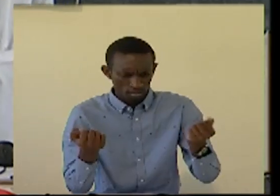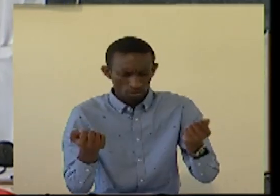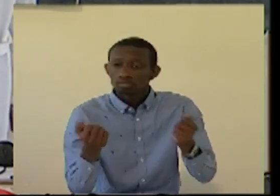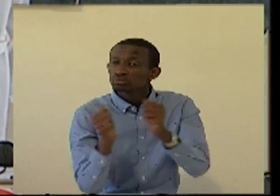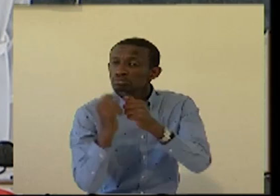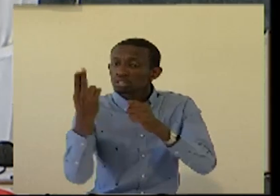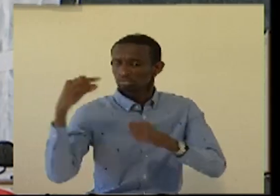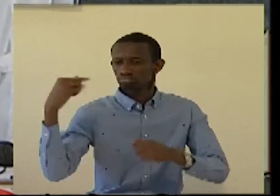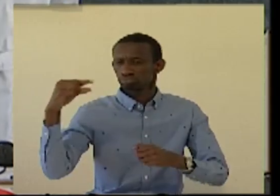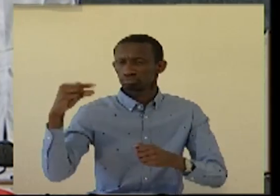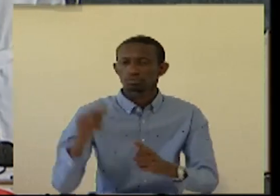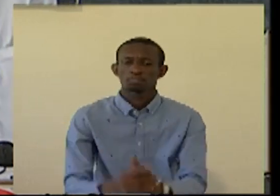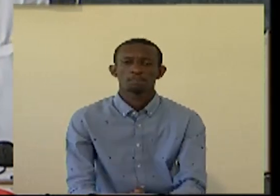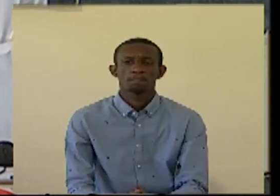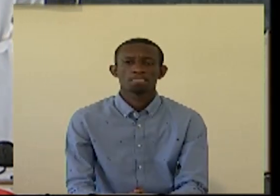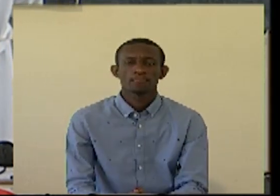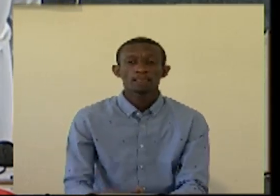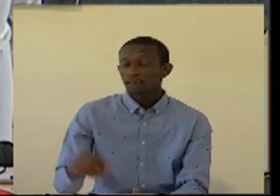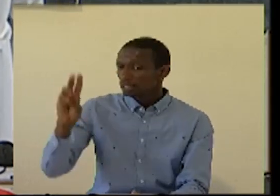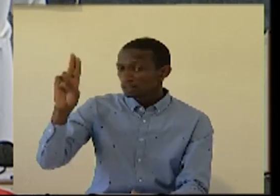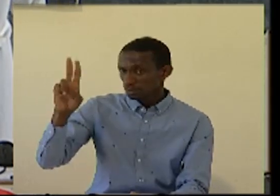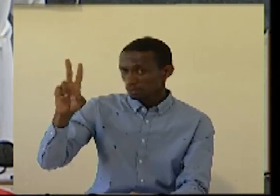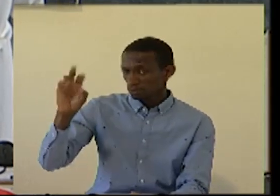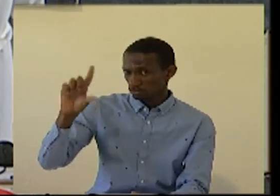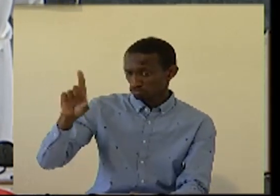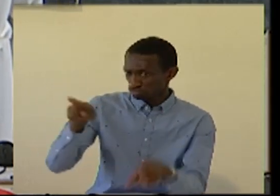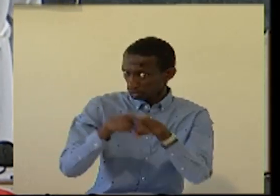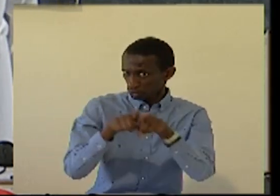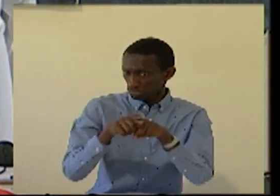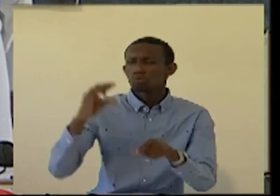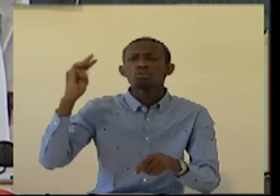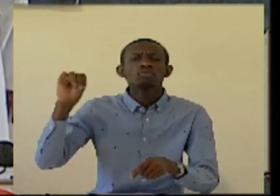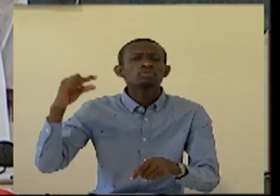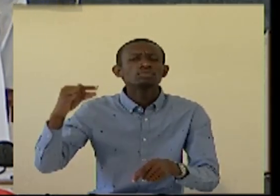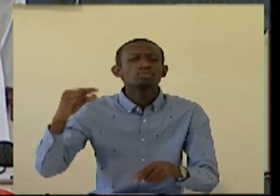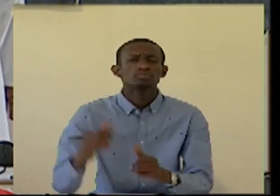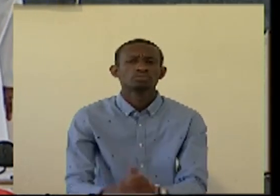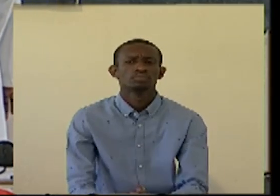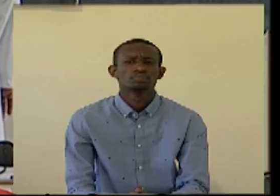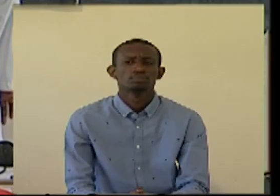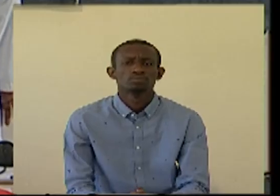grams, the same volume of magnesium,